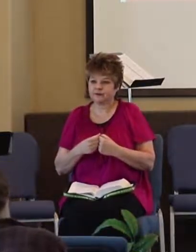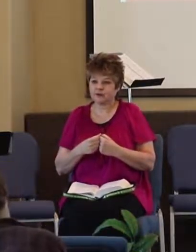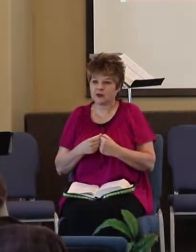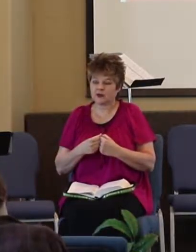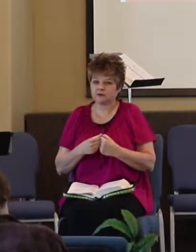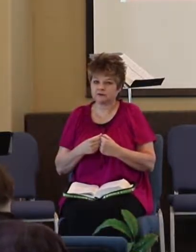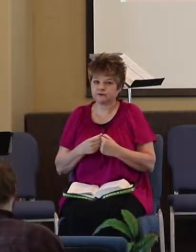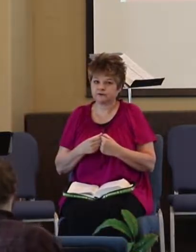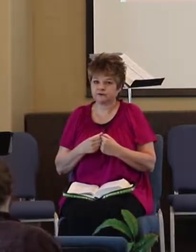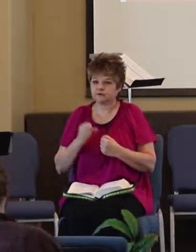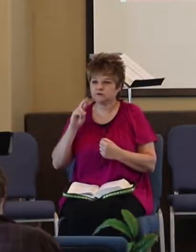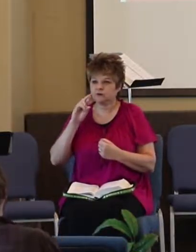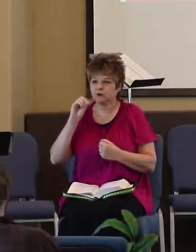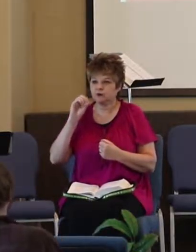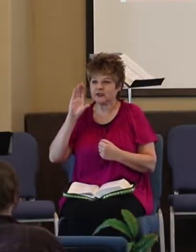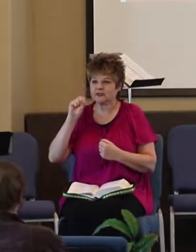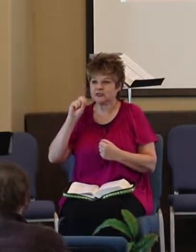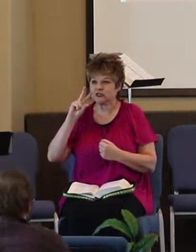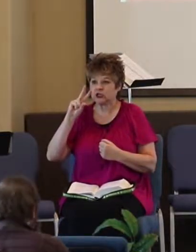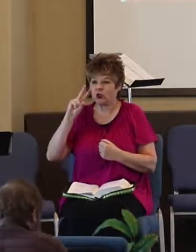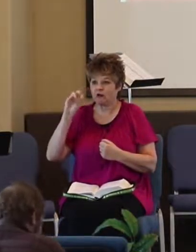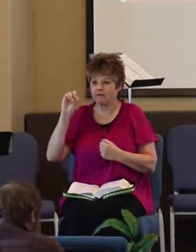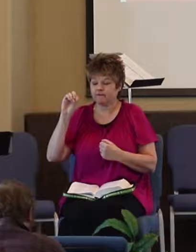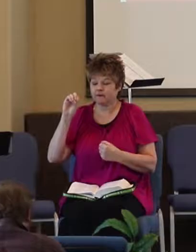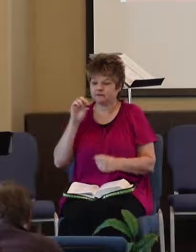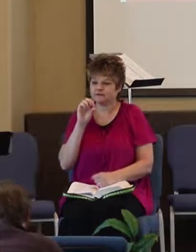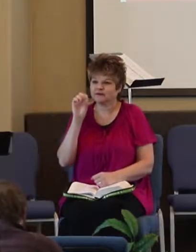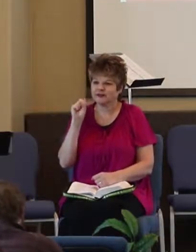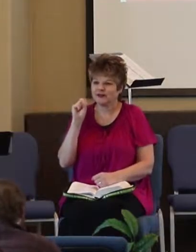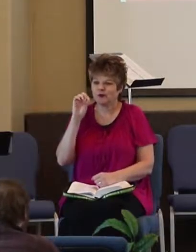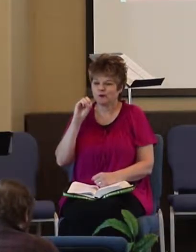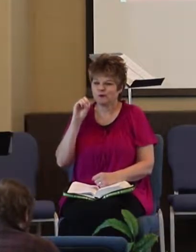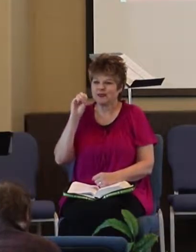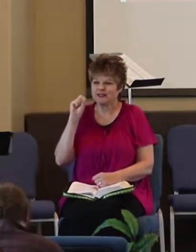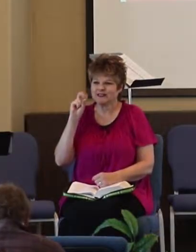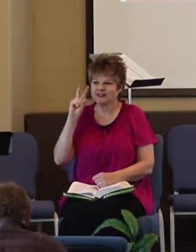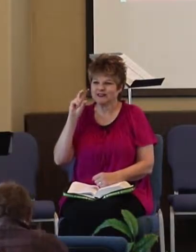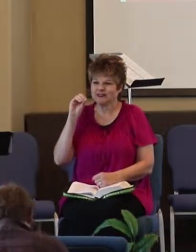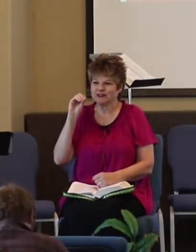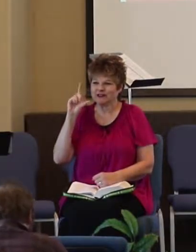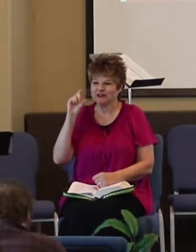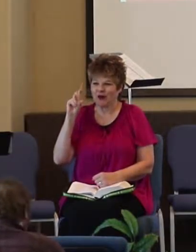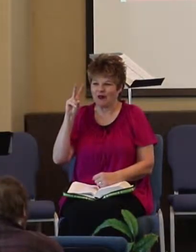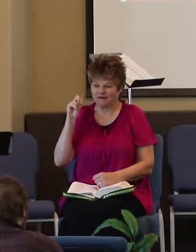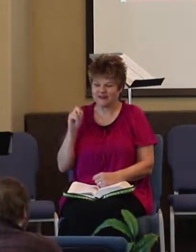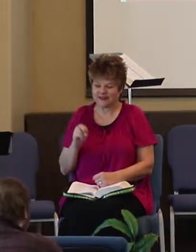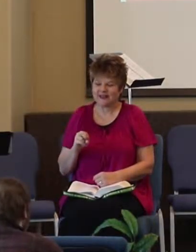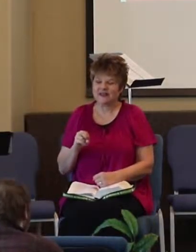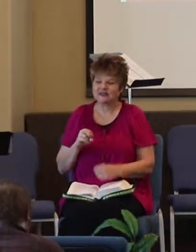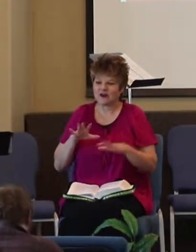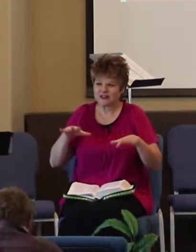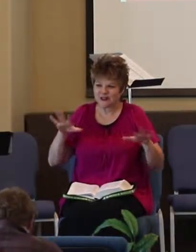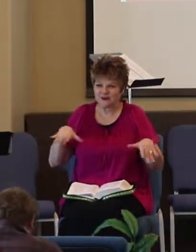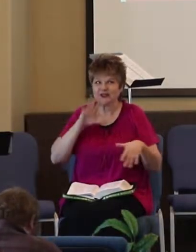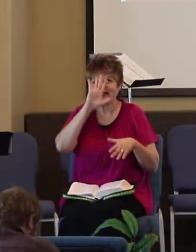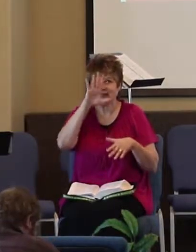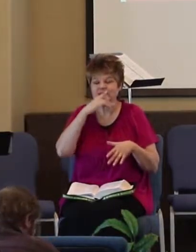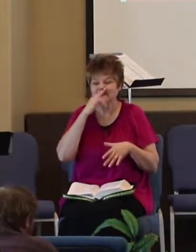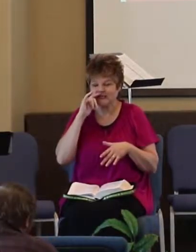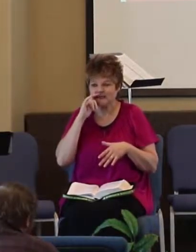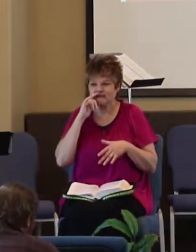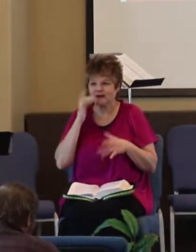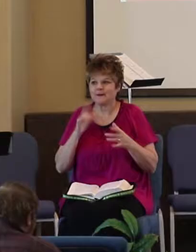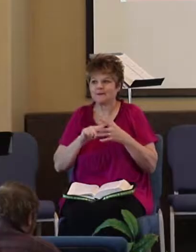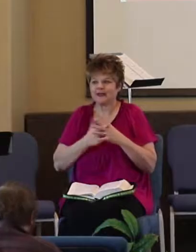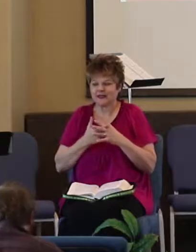our resolve has to come from God. And as his children, as his kids, it begins with